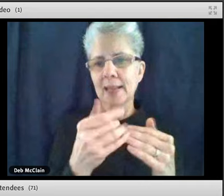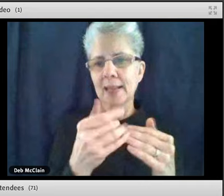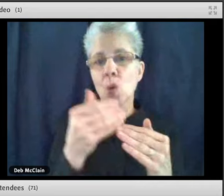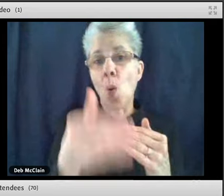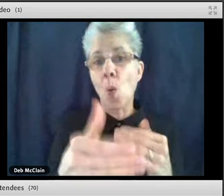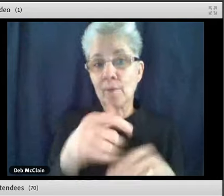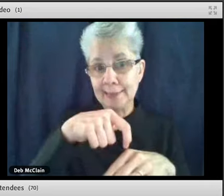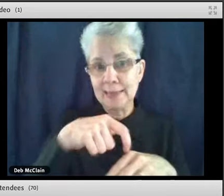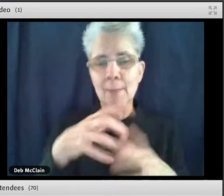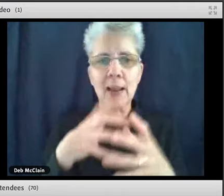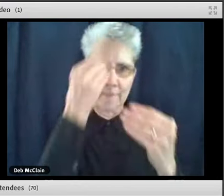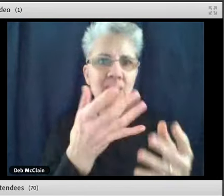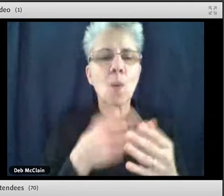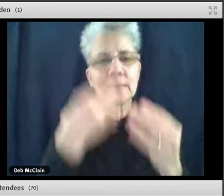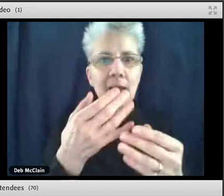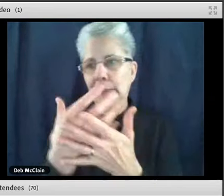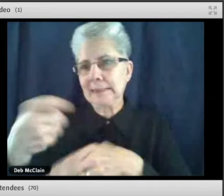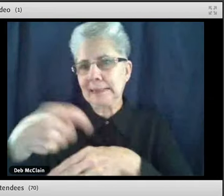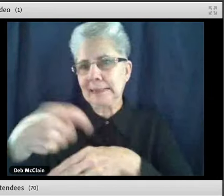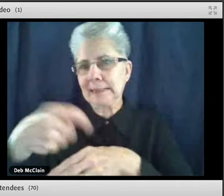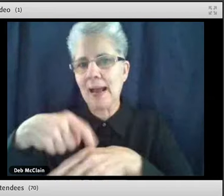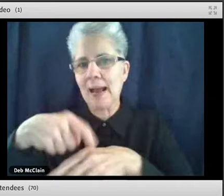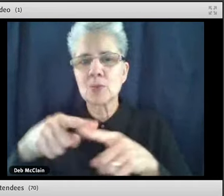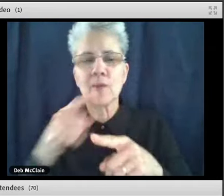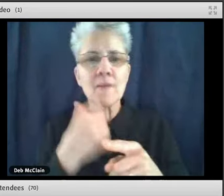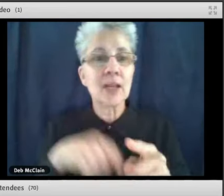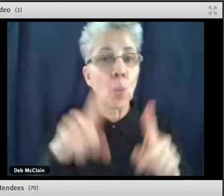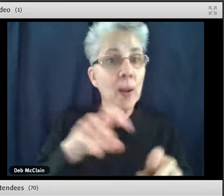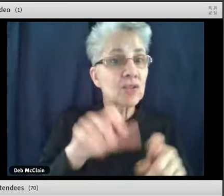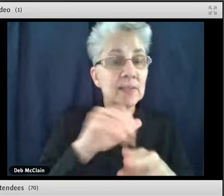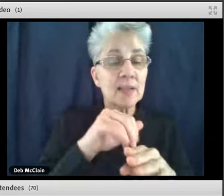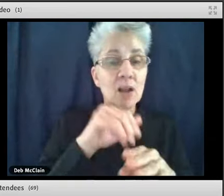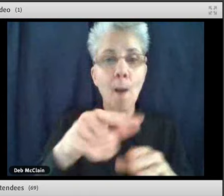you to keep an eye on the Swiftland CE calendar, the Swiftland